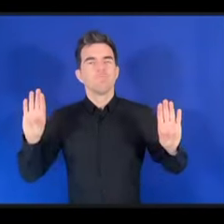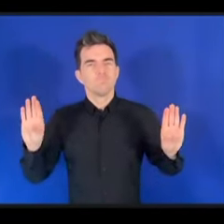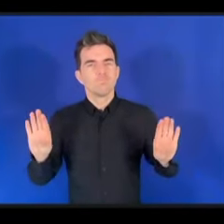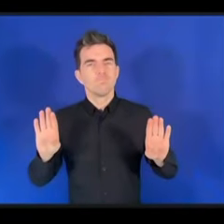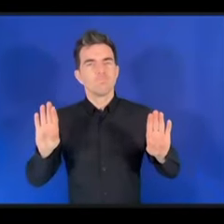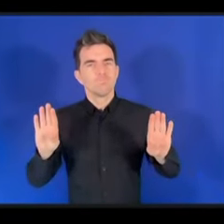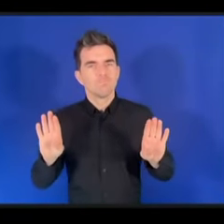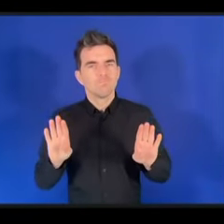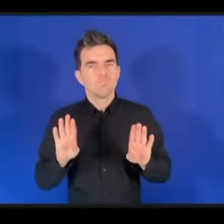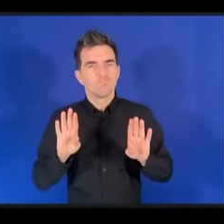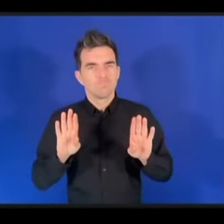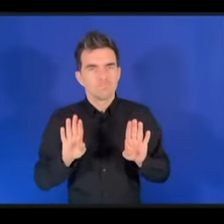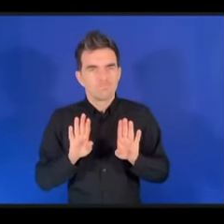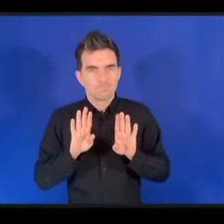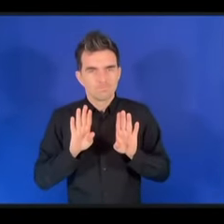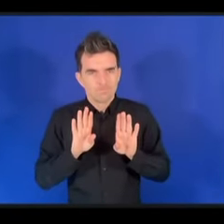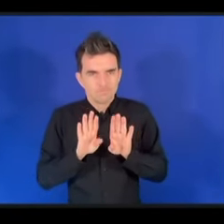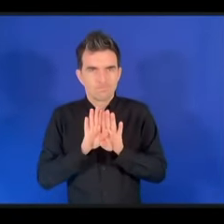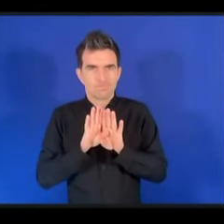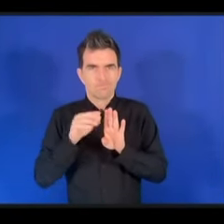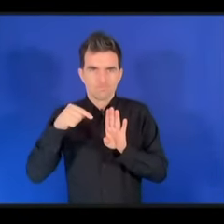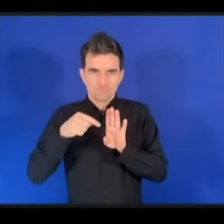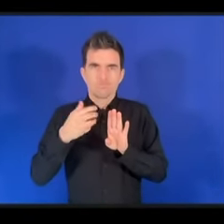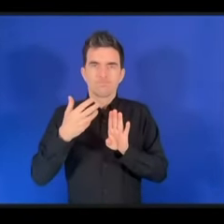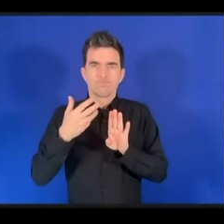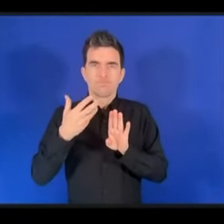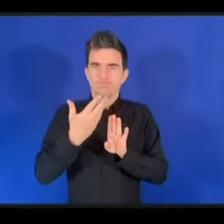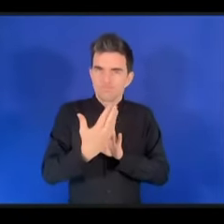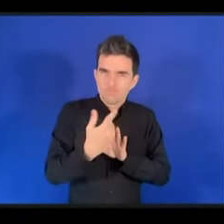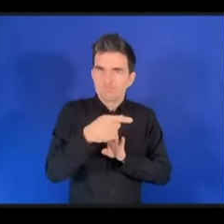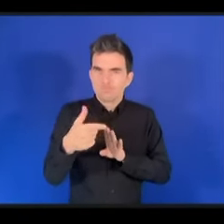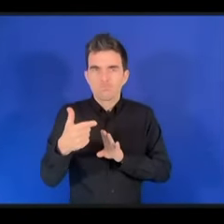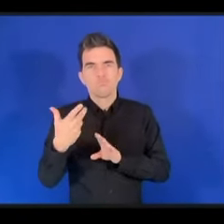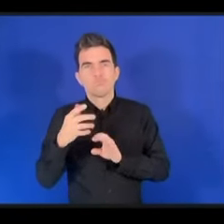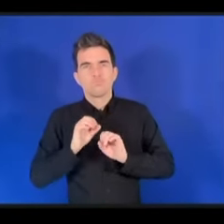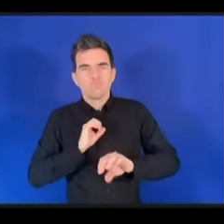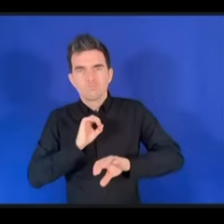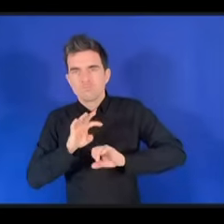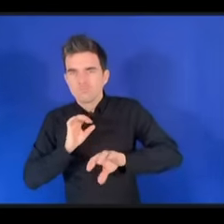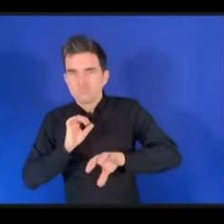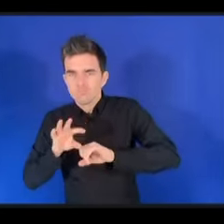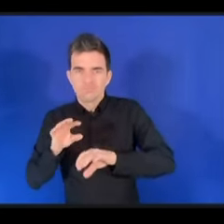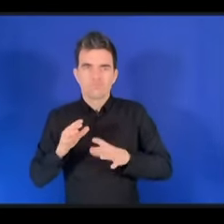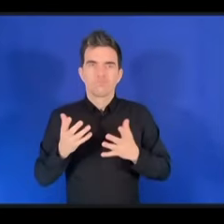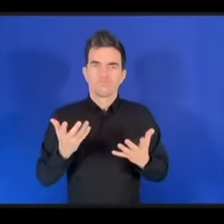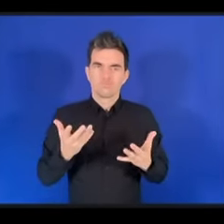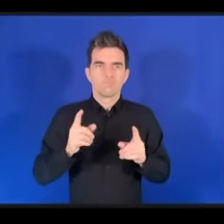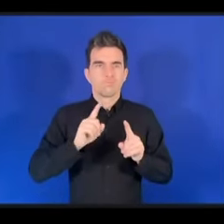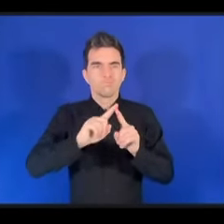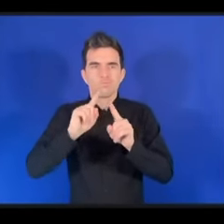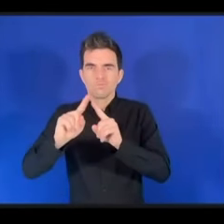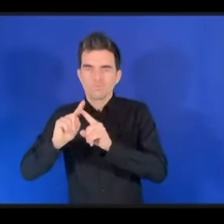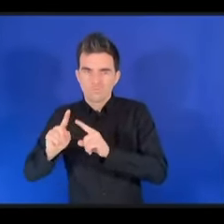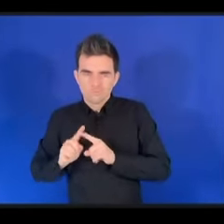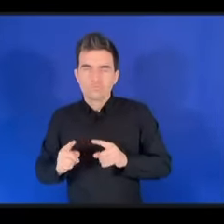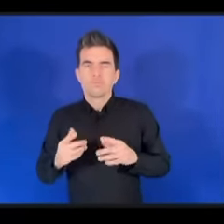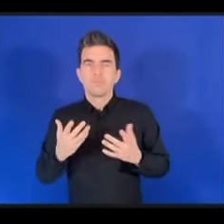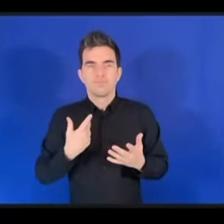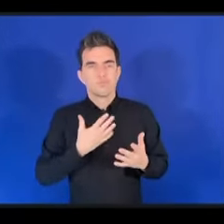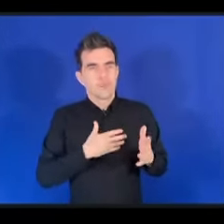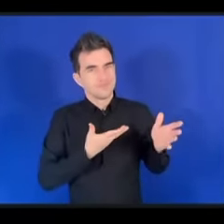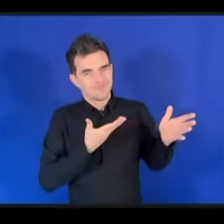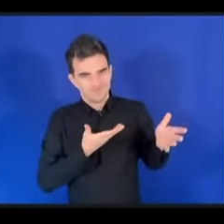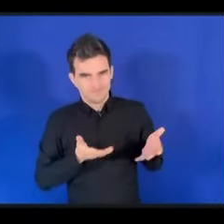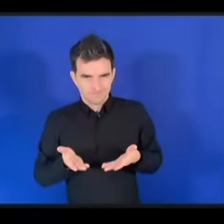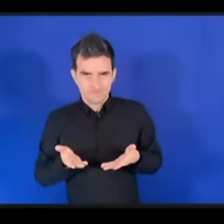to welcome Mr. Watanabe Koichi, the State Minister for Internal Affairs and Communications.